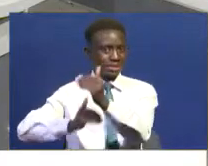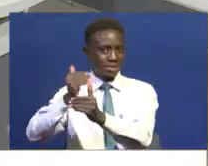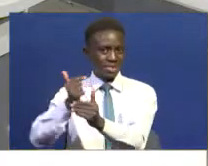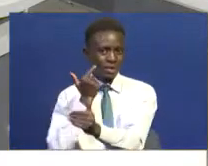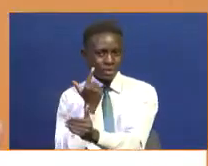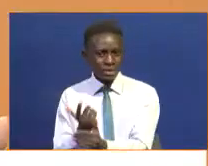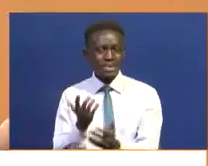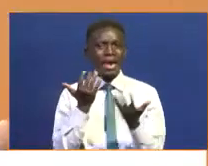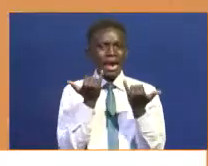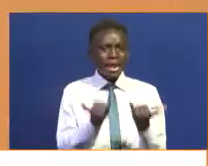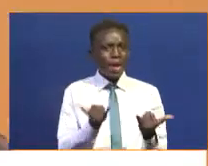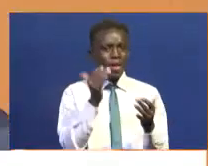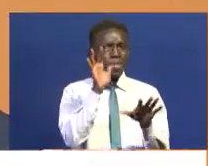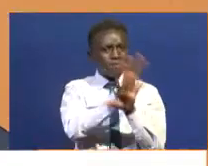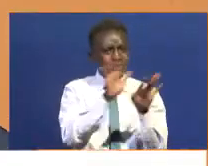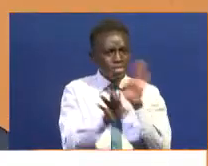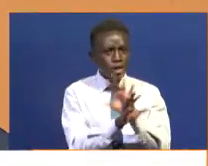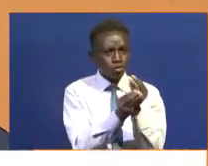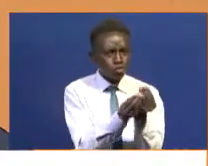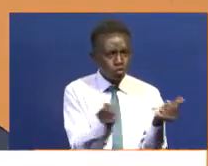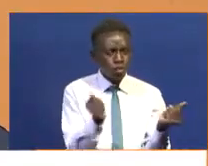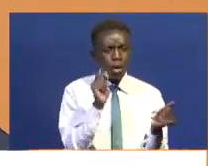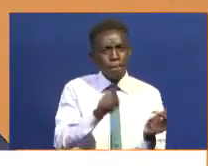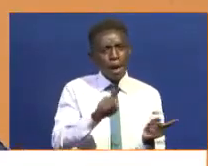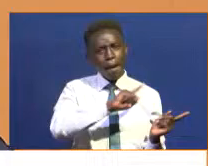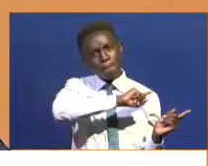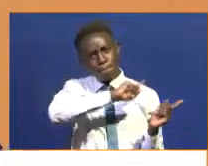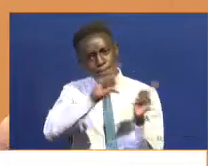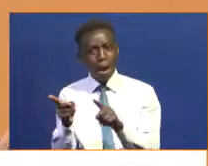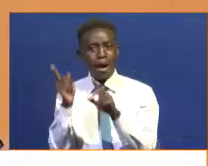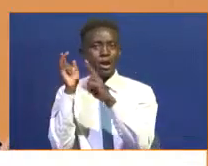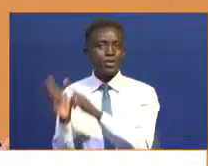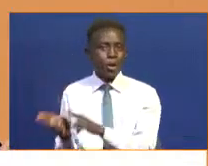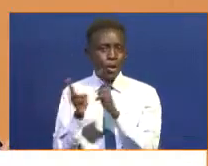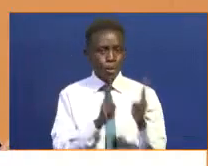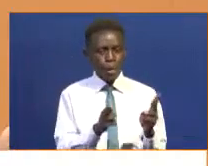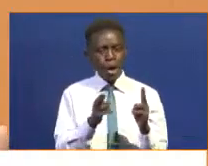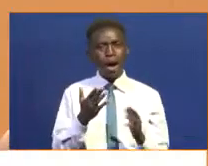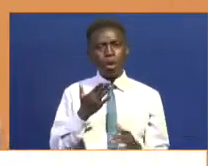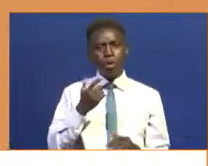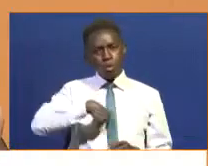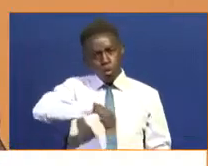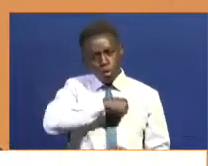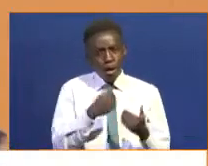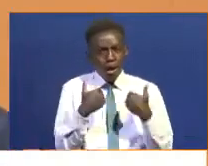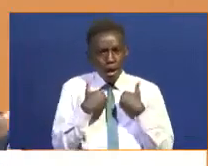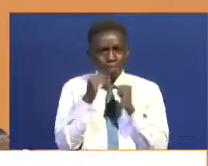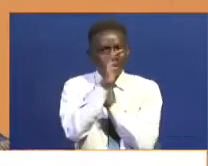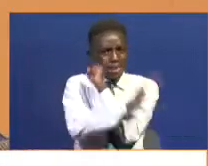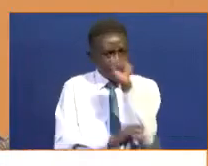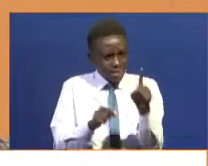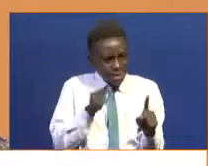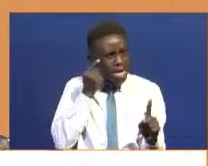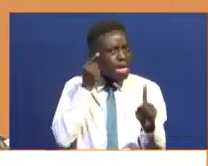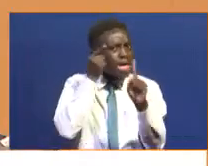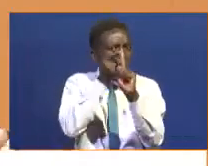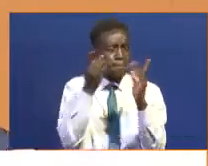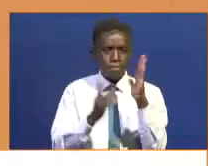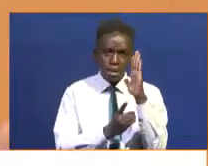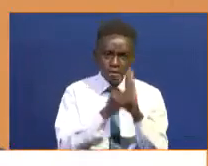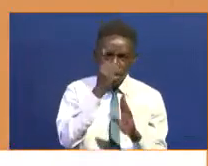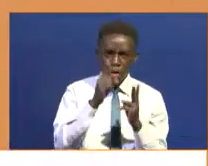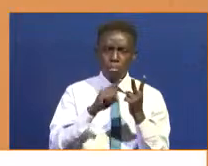sorted out. We should go back to our business. We have a country to develop. We have a country to love. We have trees to plant. We